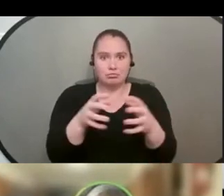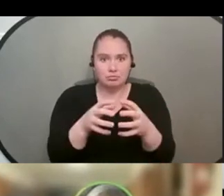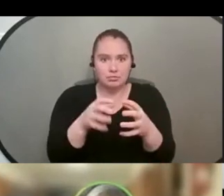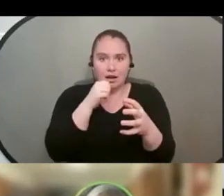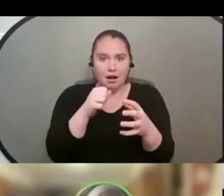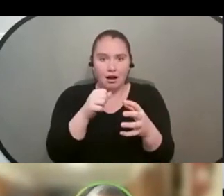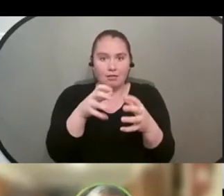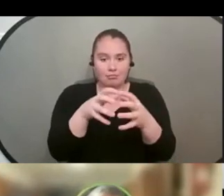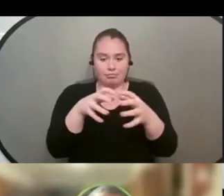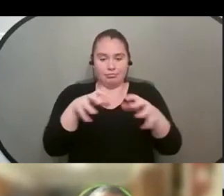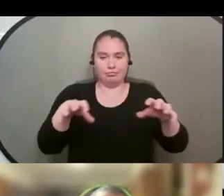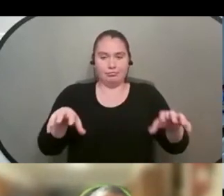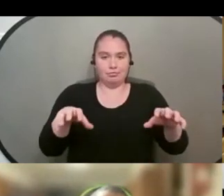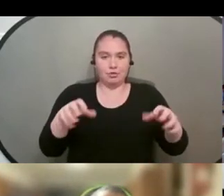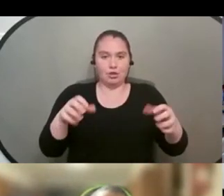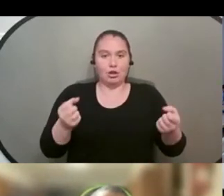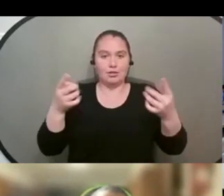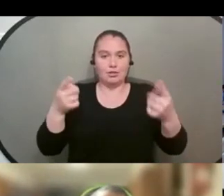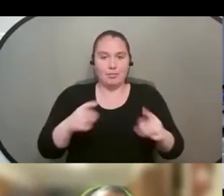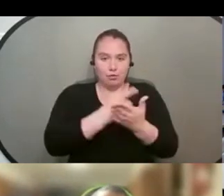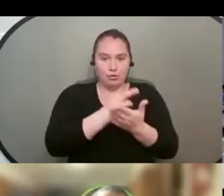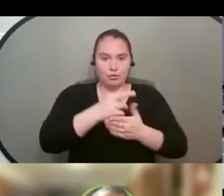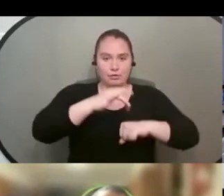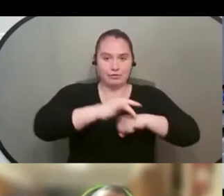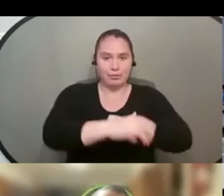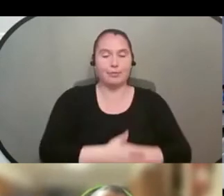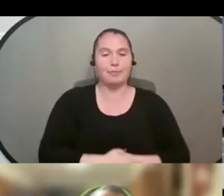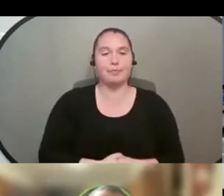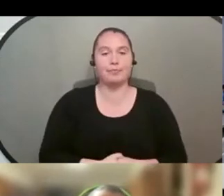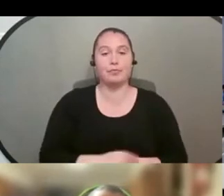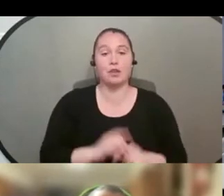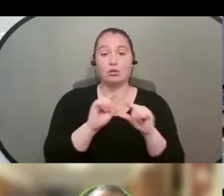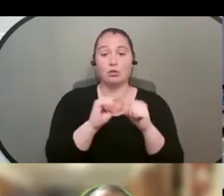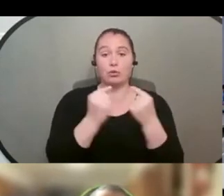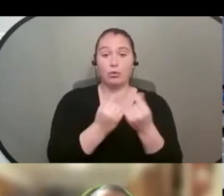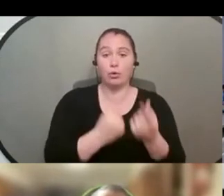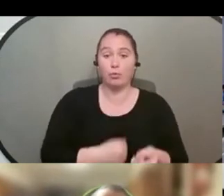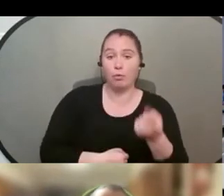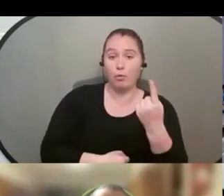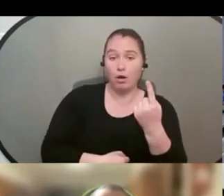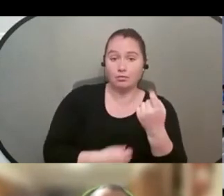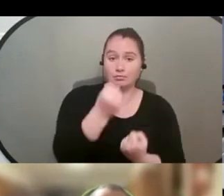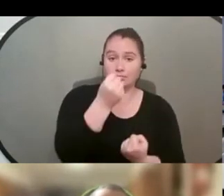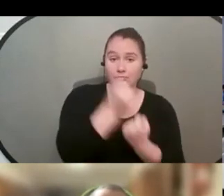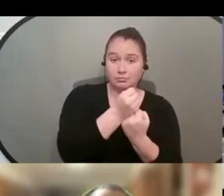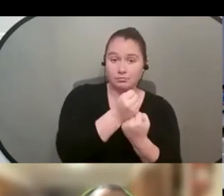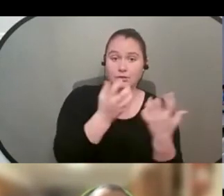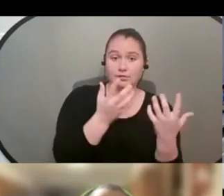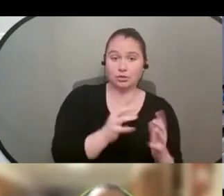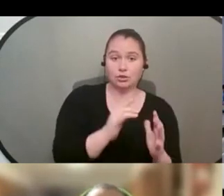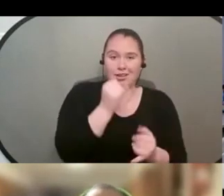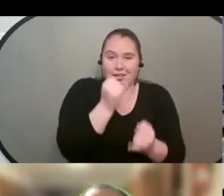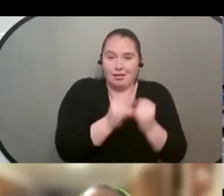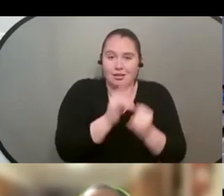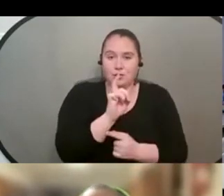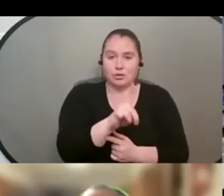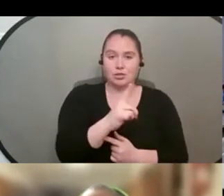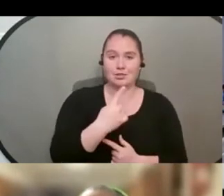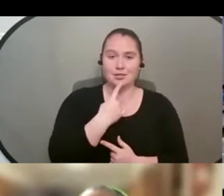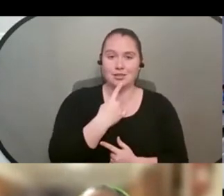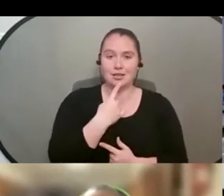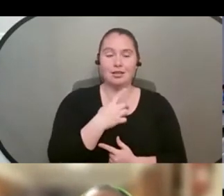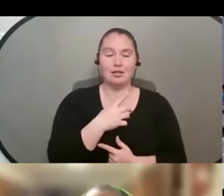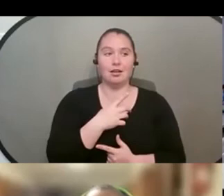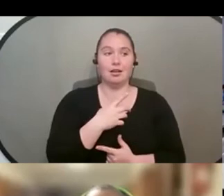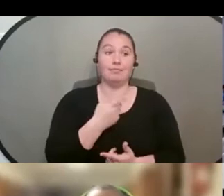So overall, our group number one was supportive of it. The last question that kind of came up at the end, and ultimately this